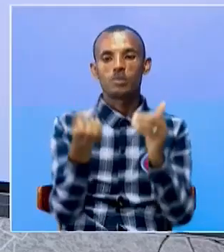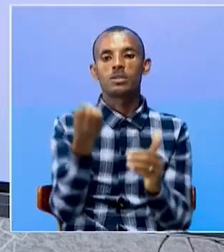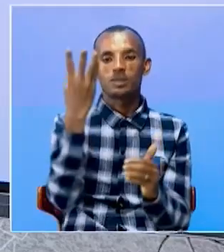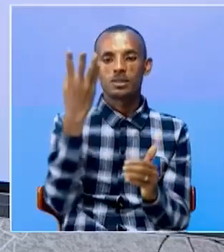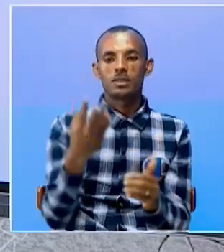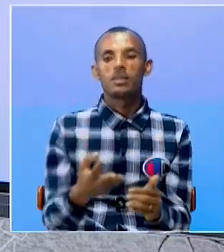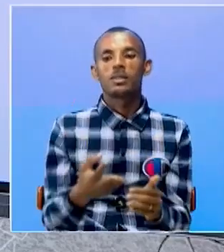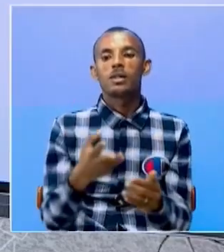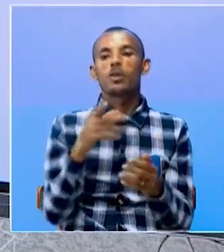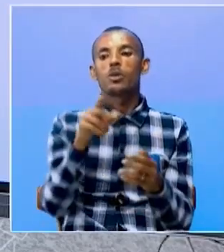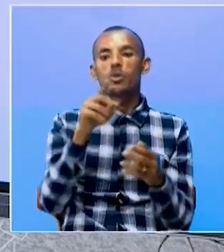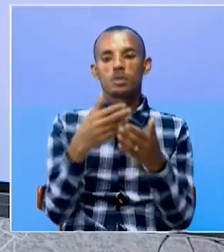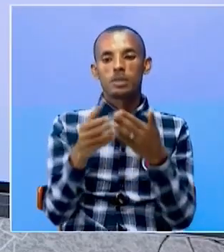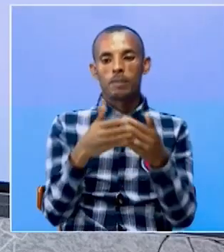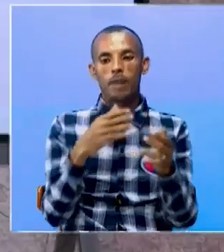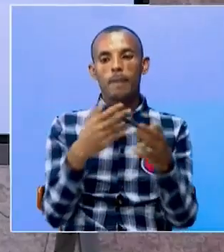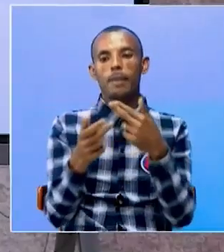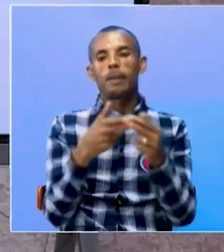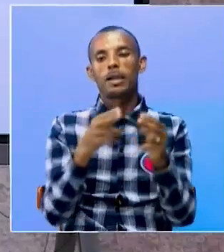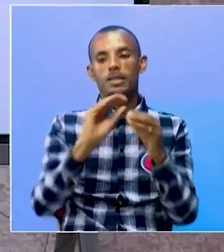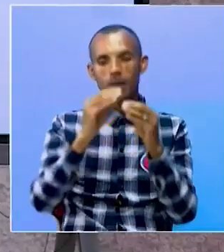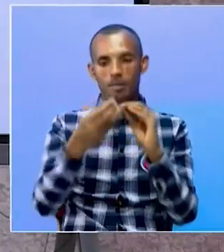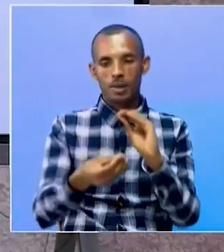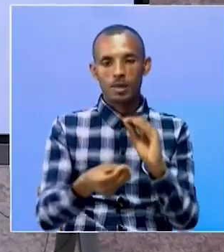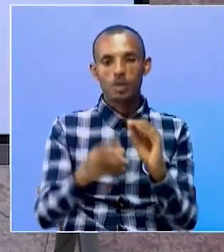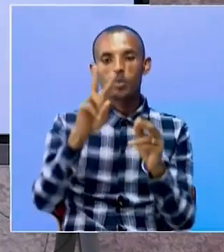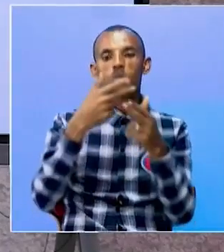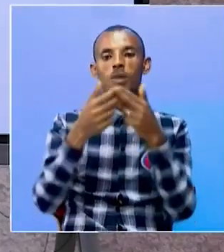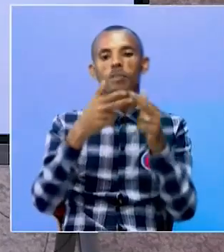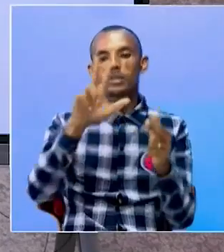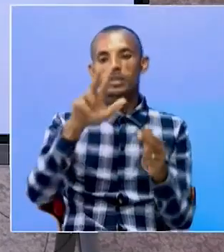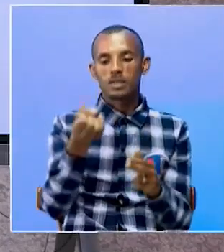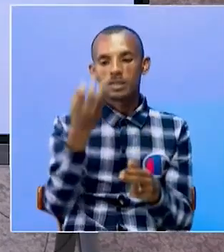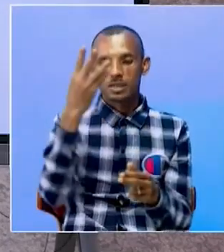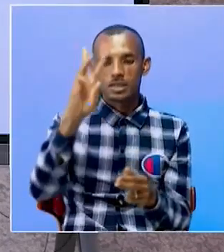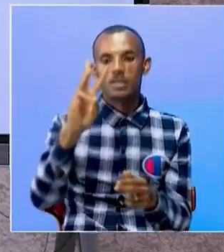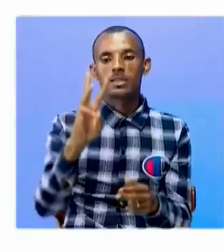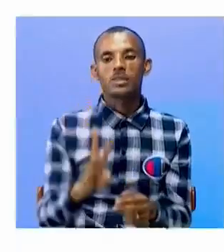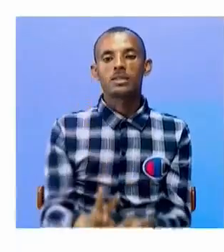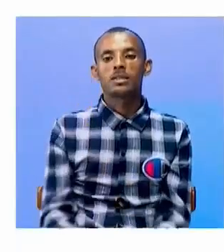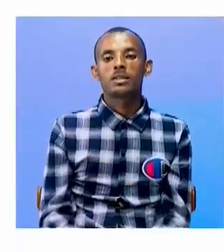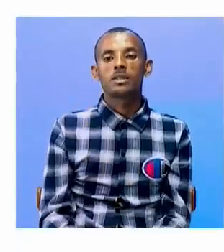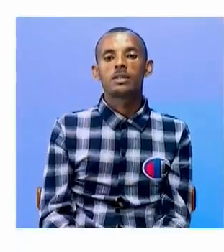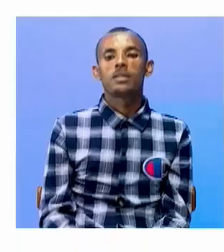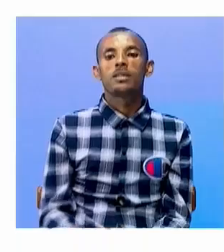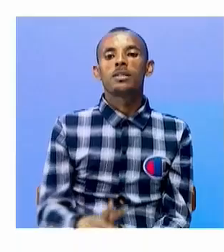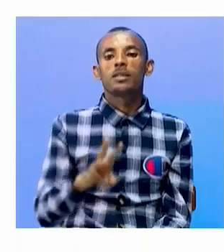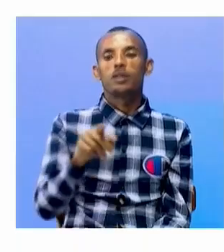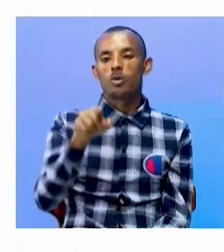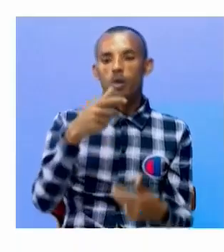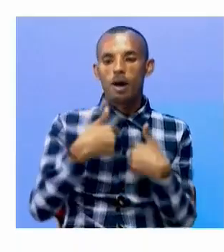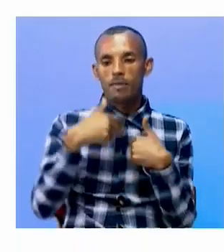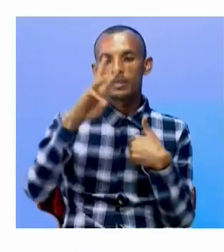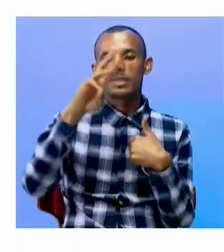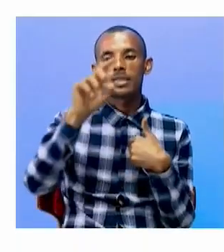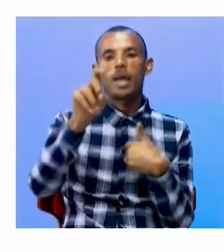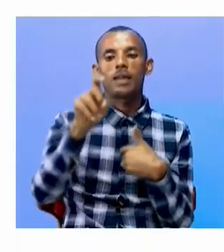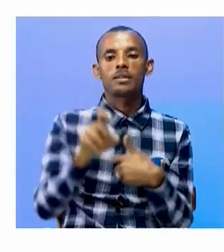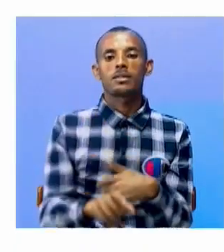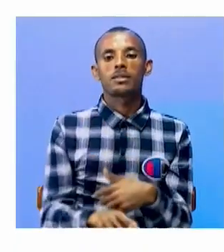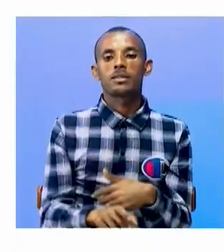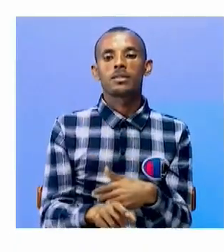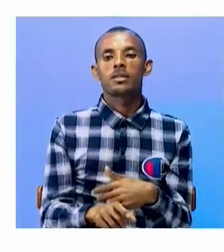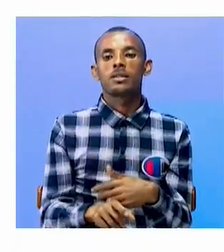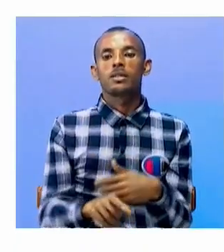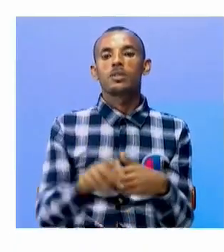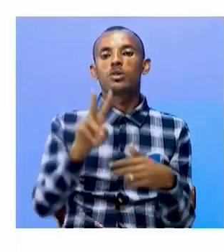the numbers, their numerical coefficient. 2 times is 6, and put the variable. So you have 6x. 2